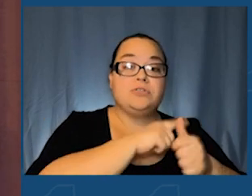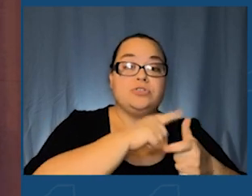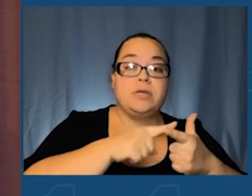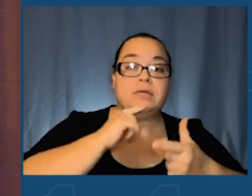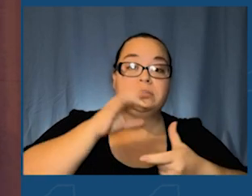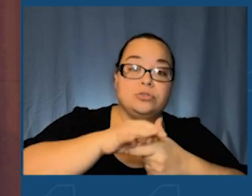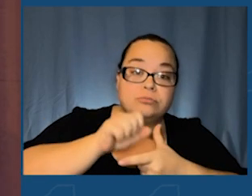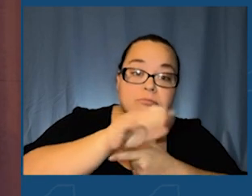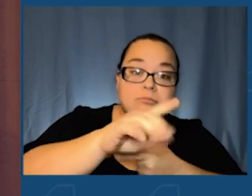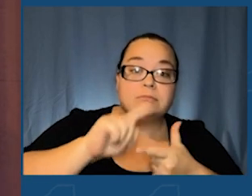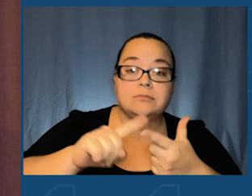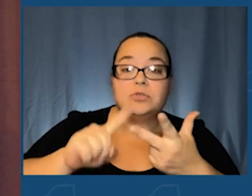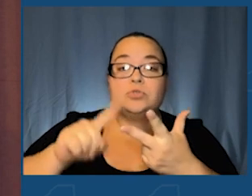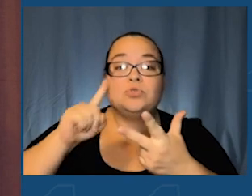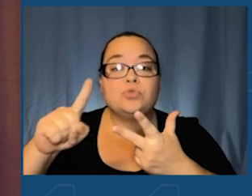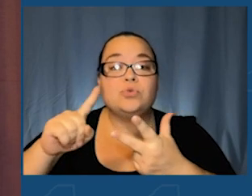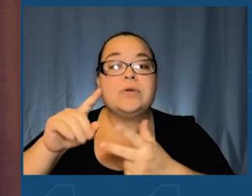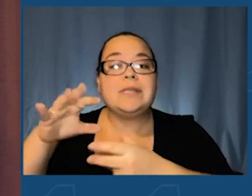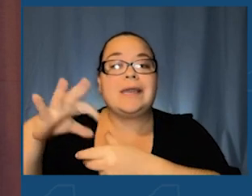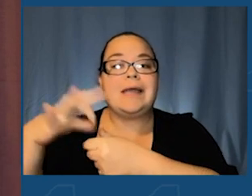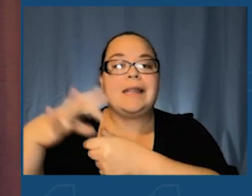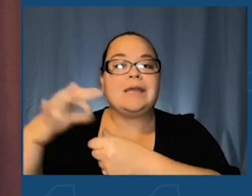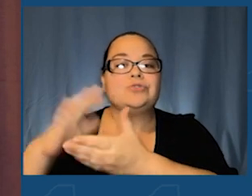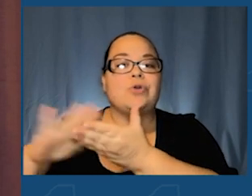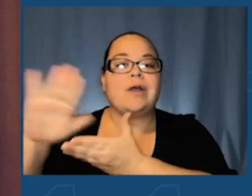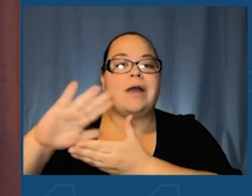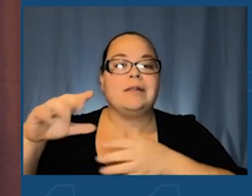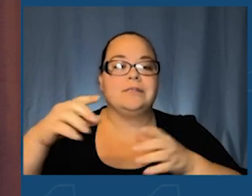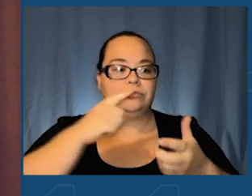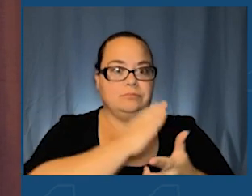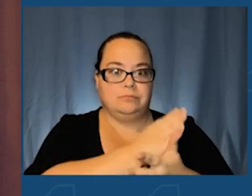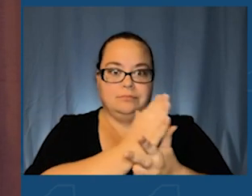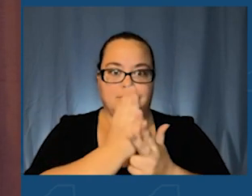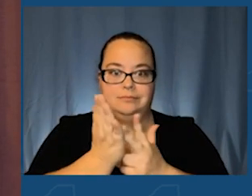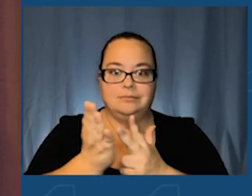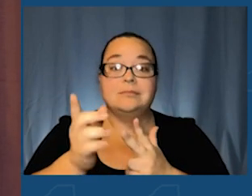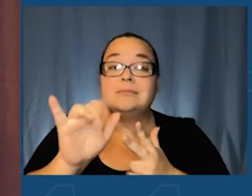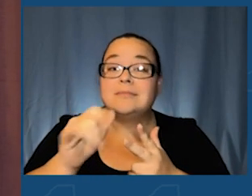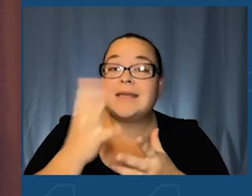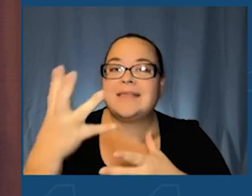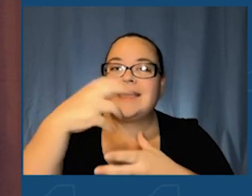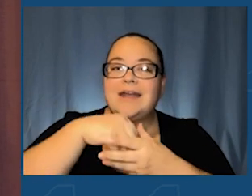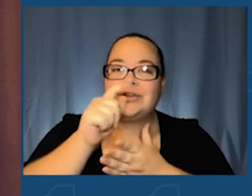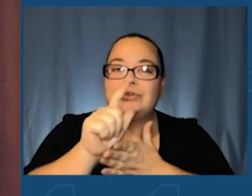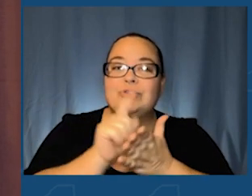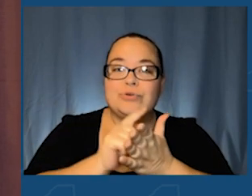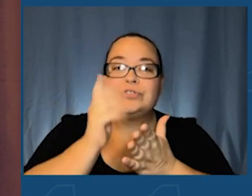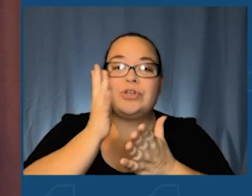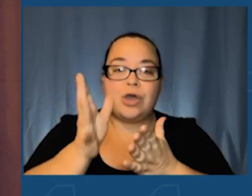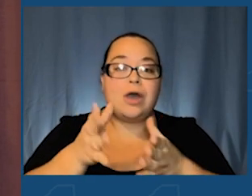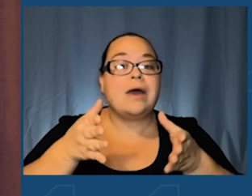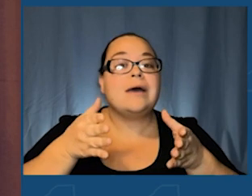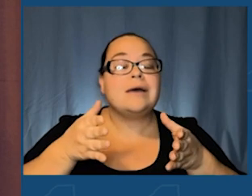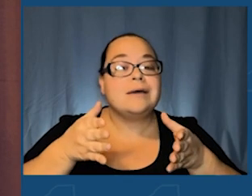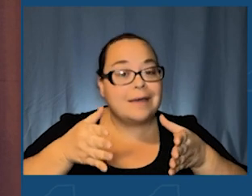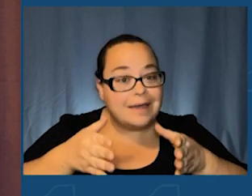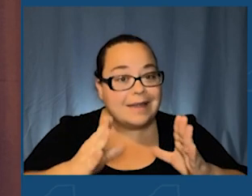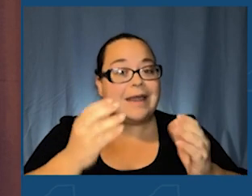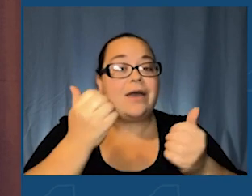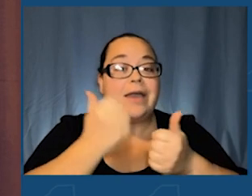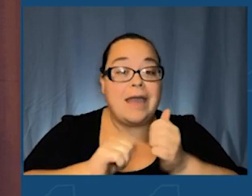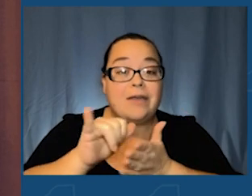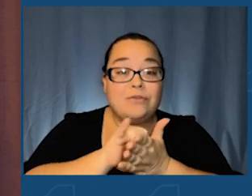the Electoral College. It includes a law that allows every New Yorker to vote early by